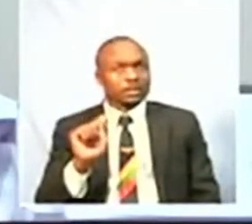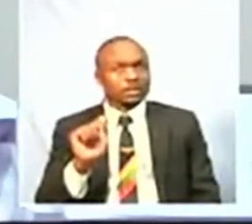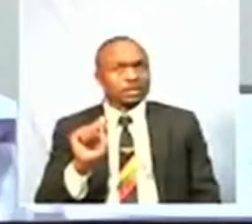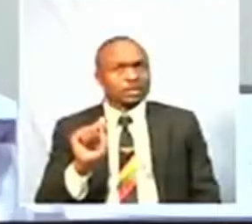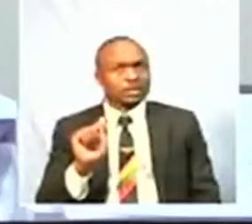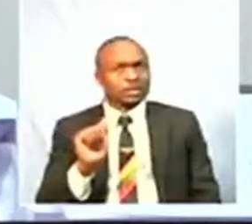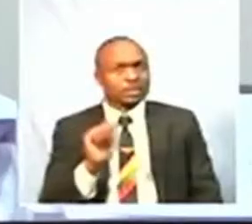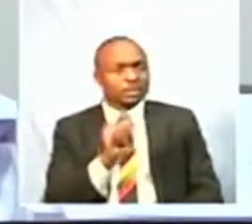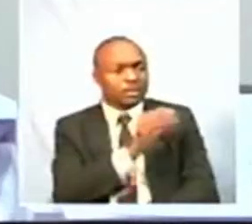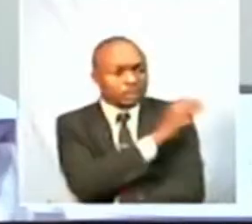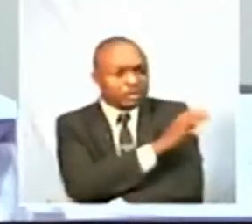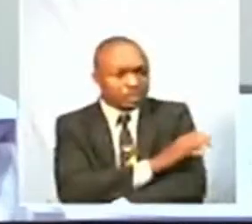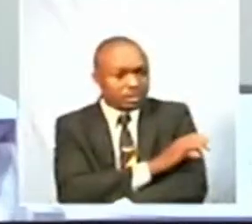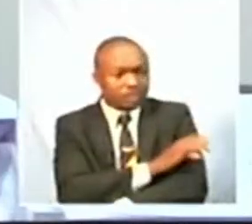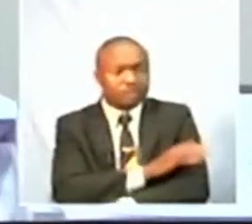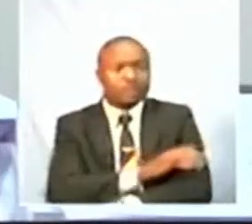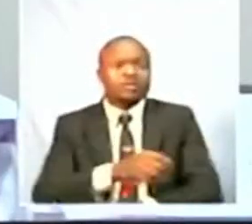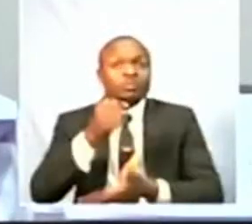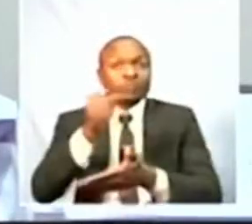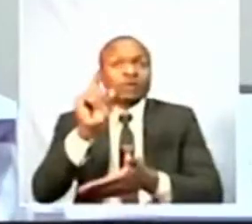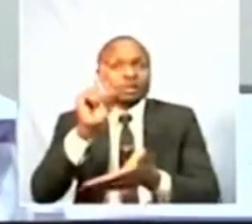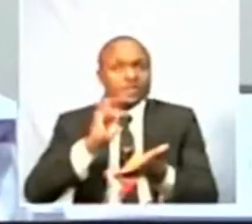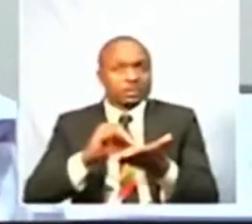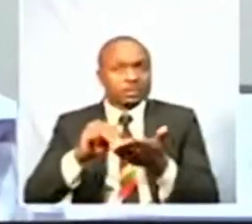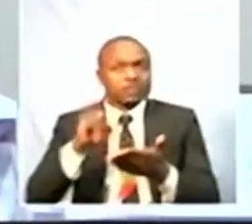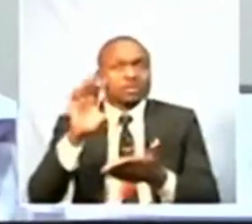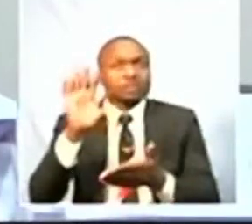Total project cost